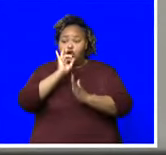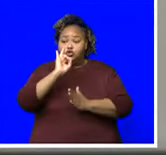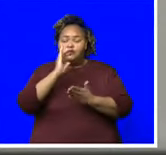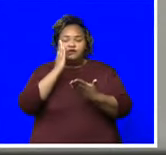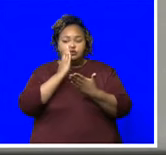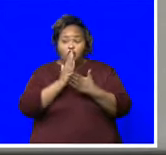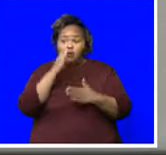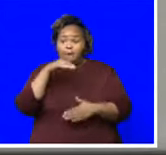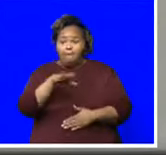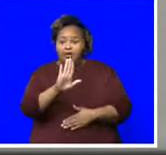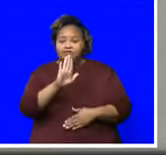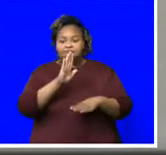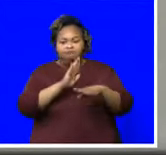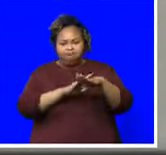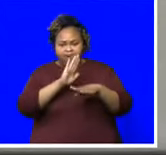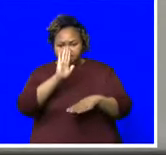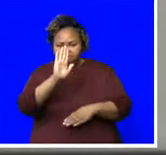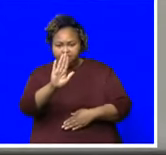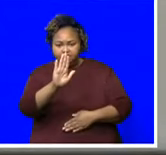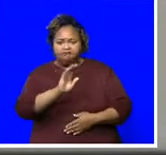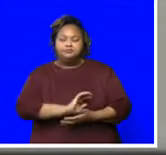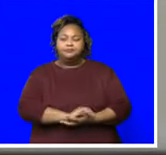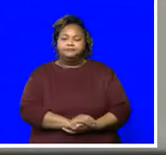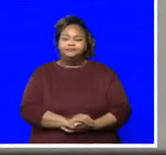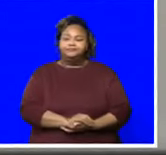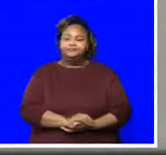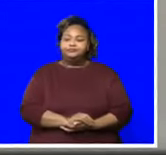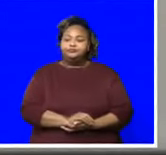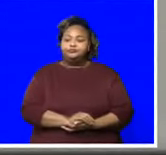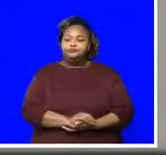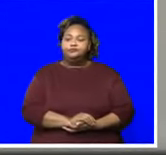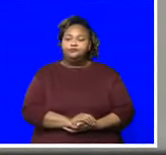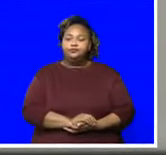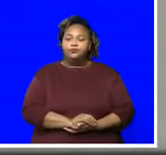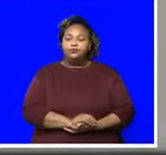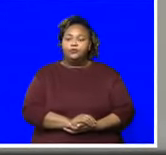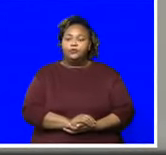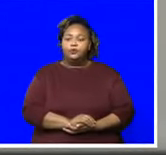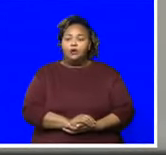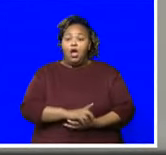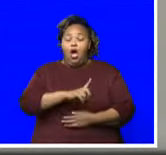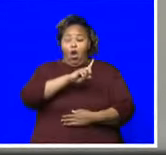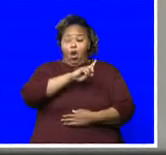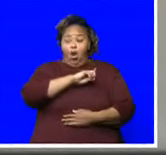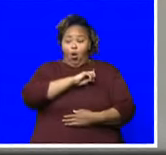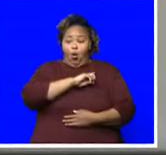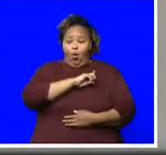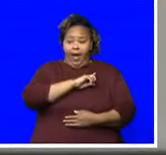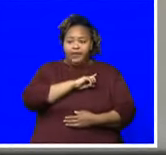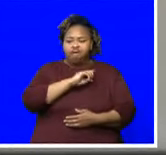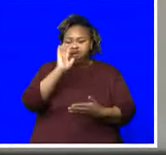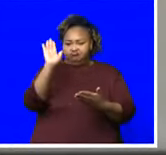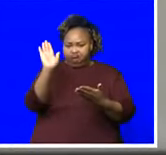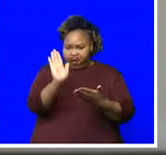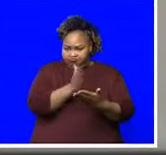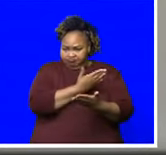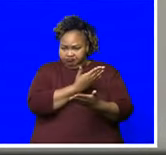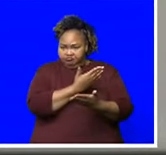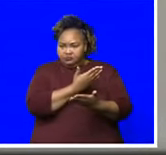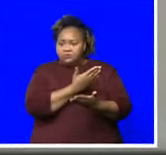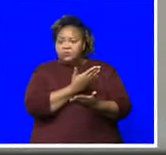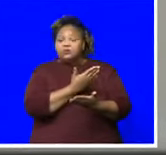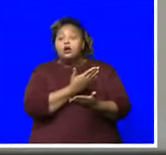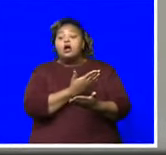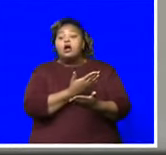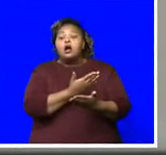interim measure done in order to phase out the current mode of operation with regards to offering